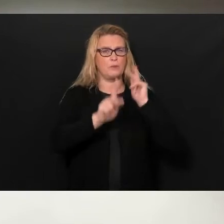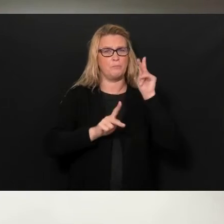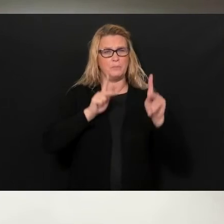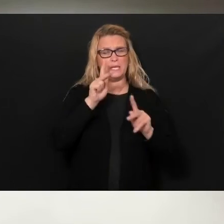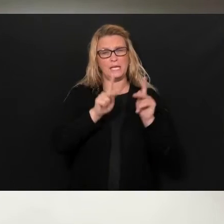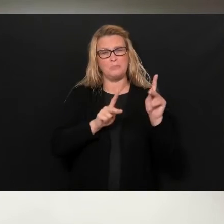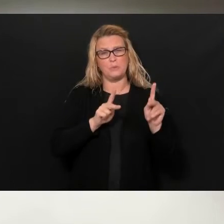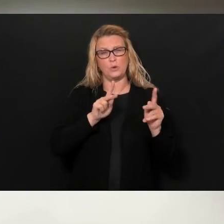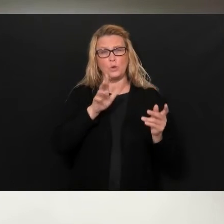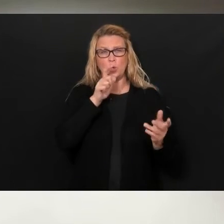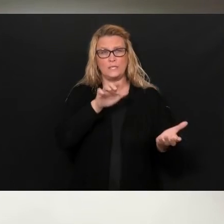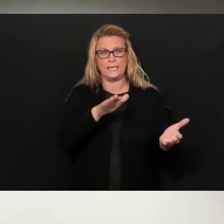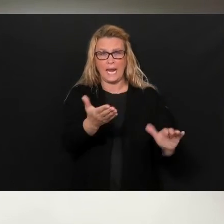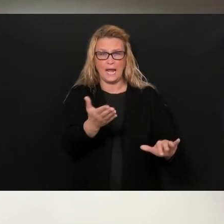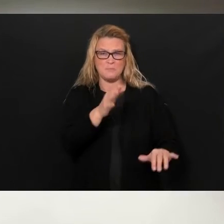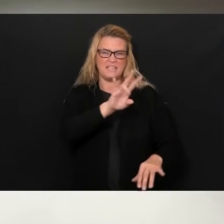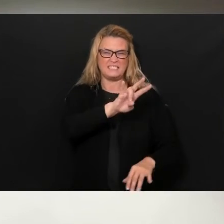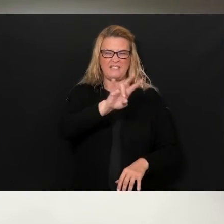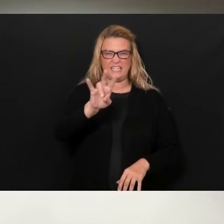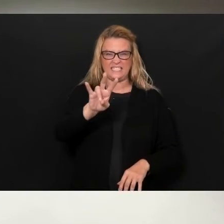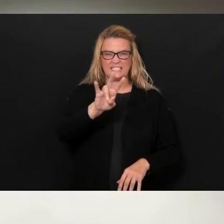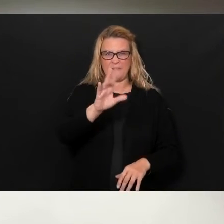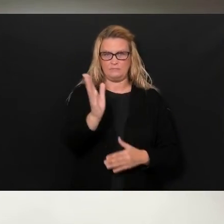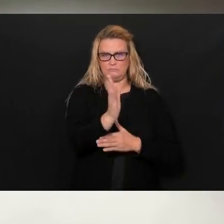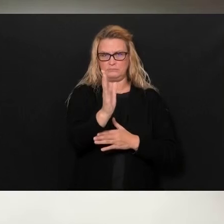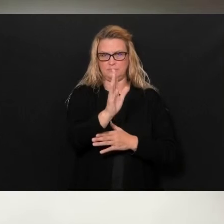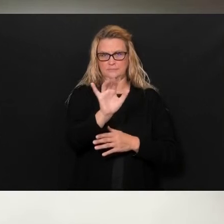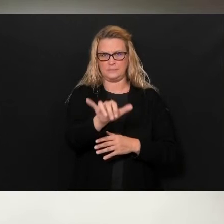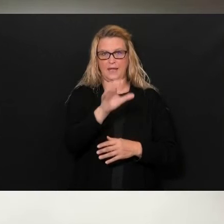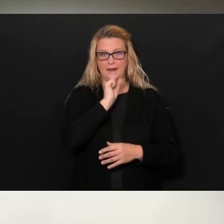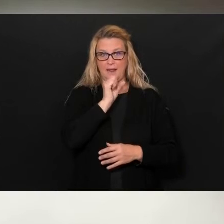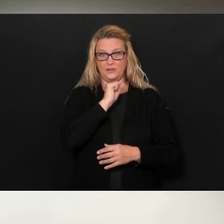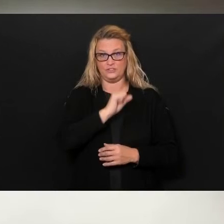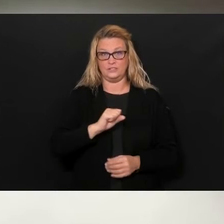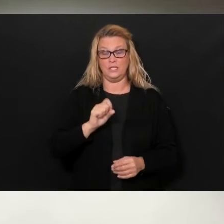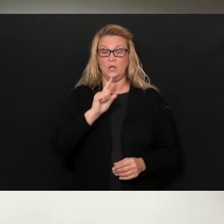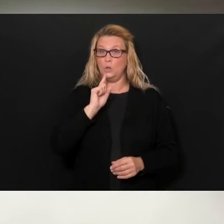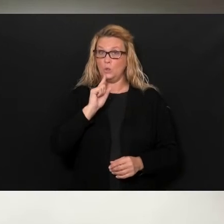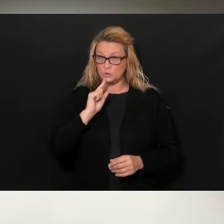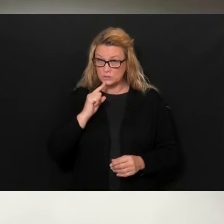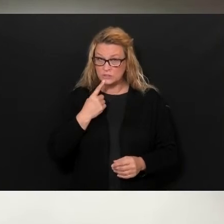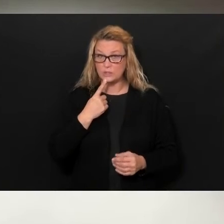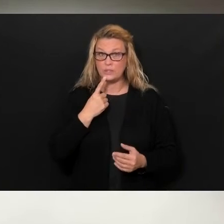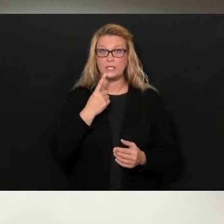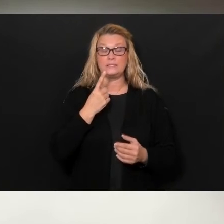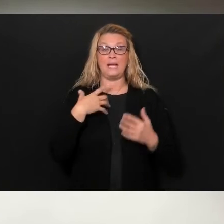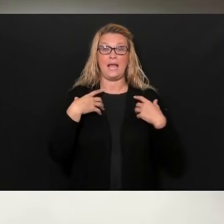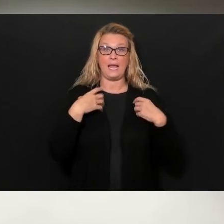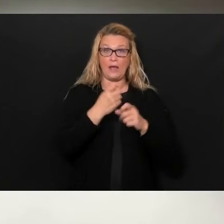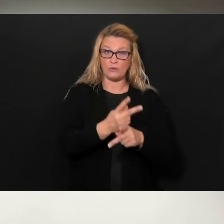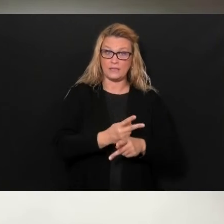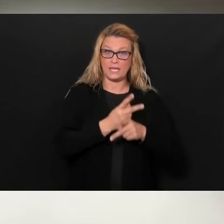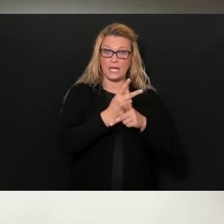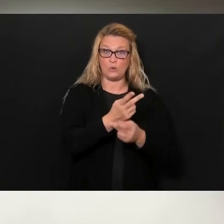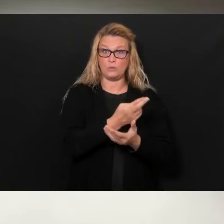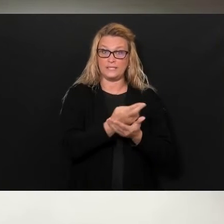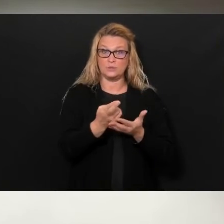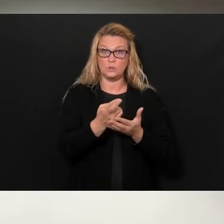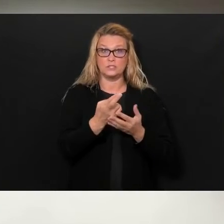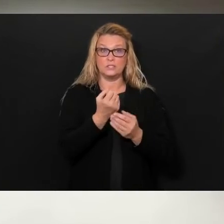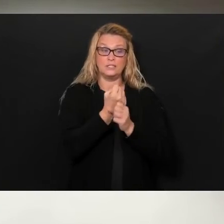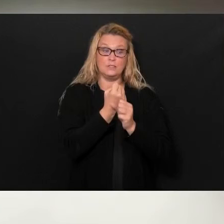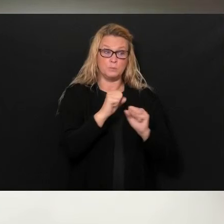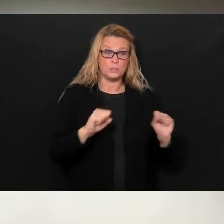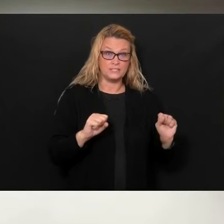is 77 years of age. It requires significant healthcare resources to protect our population